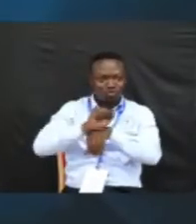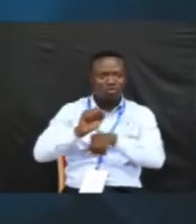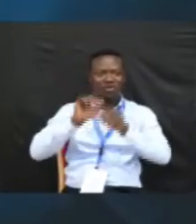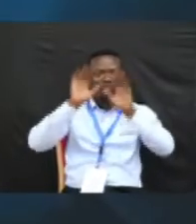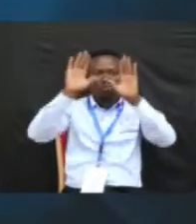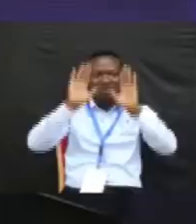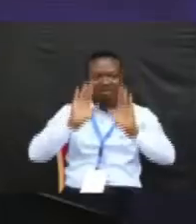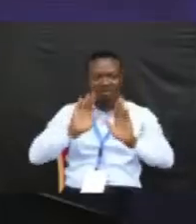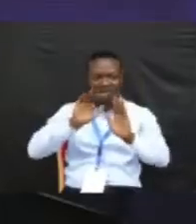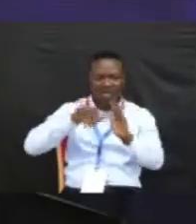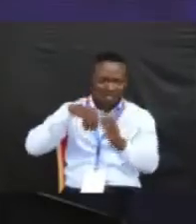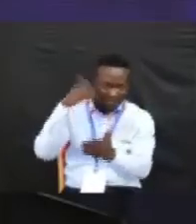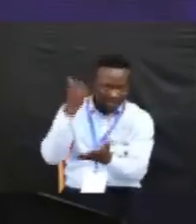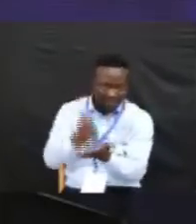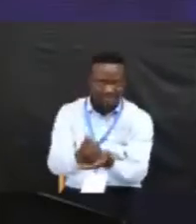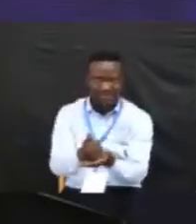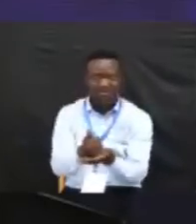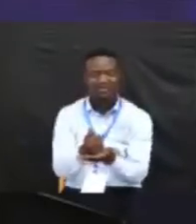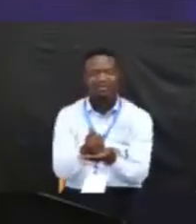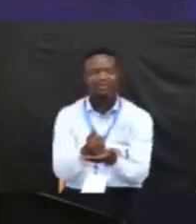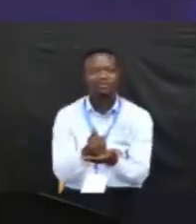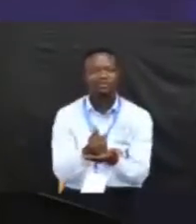wonders. Amen.